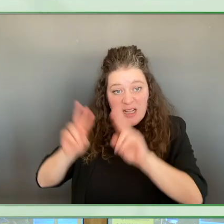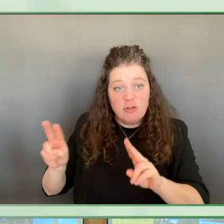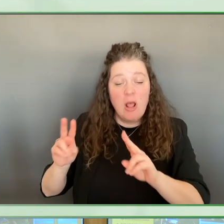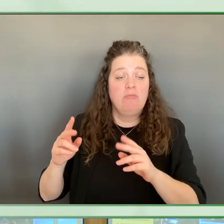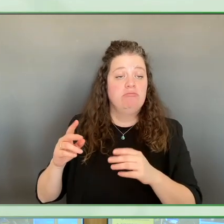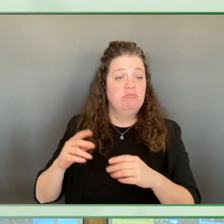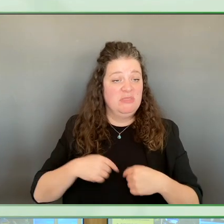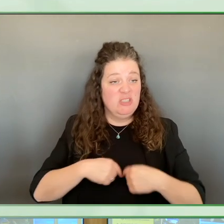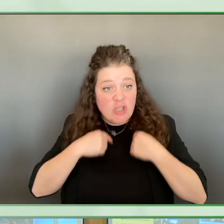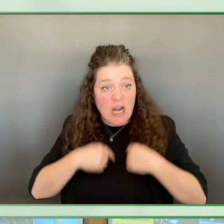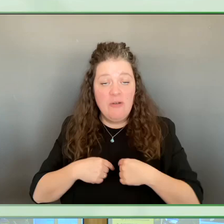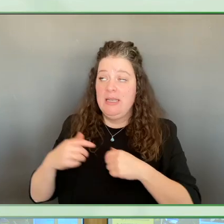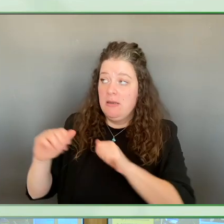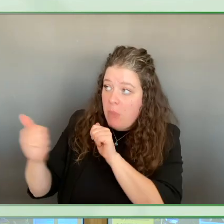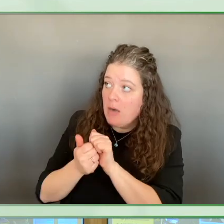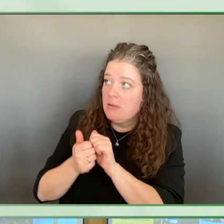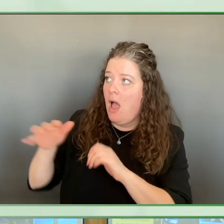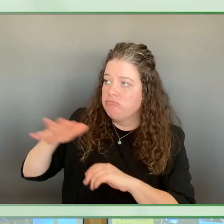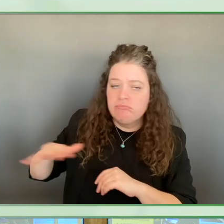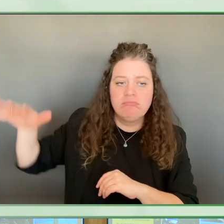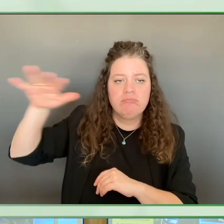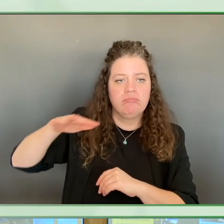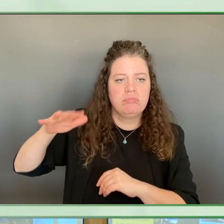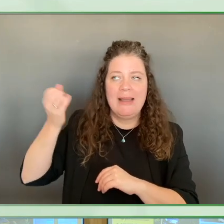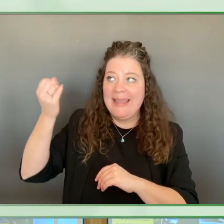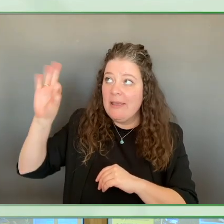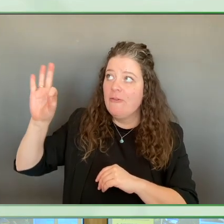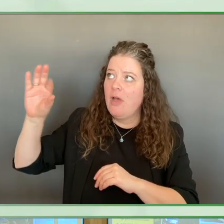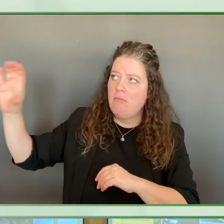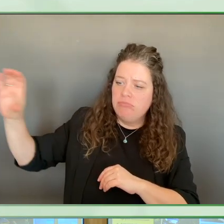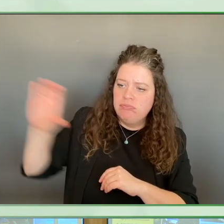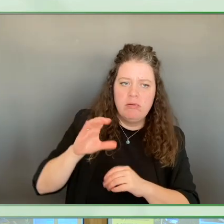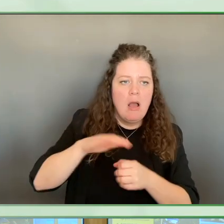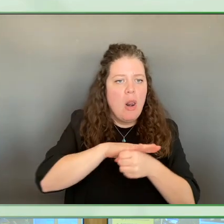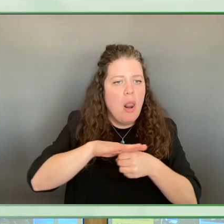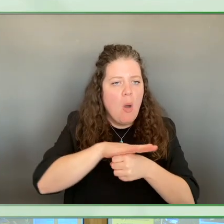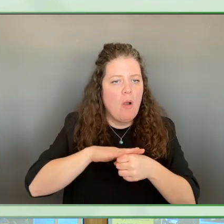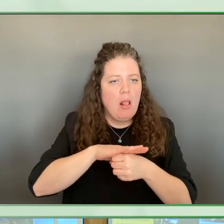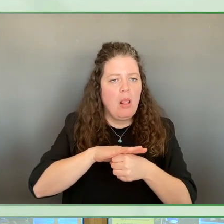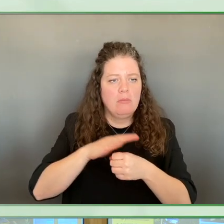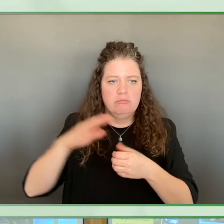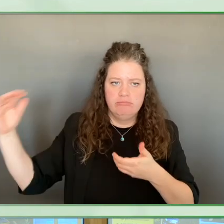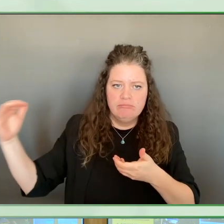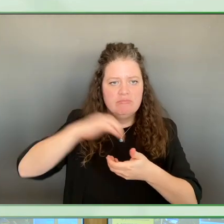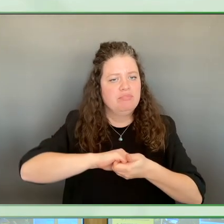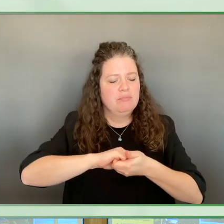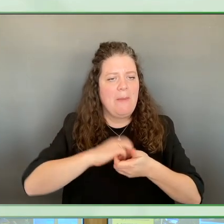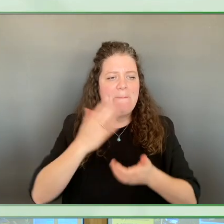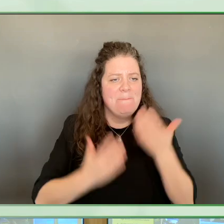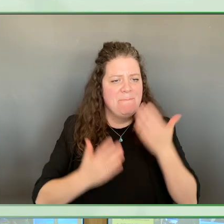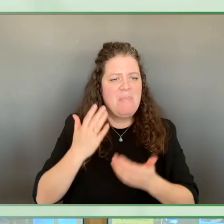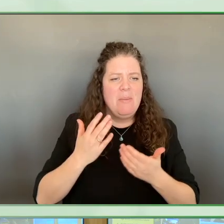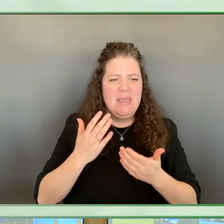if they invest, especially with local manufacturers and actors, it might slow down the impact in terms of numbers that they're